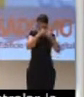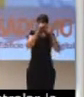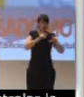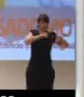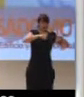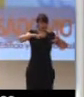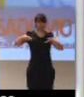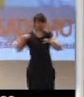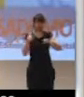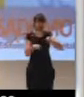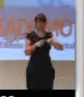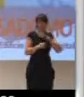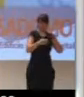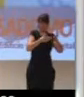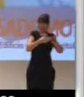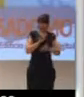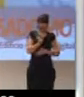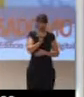the functions of